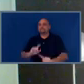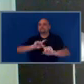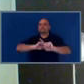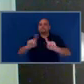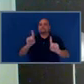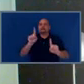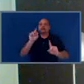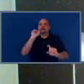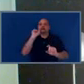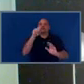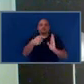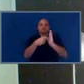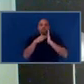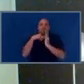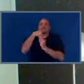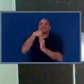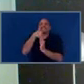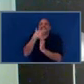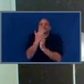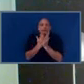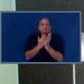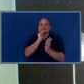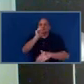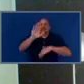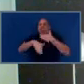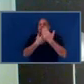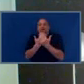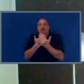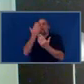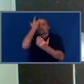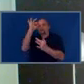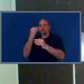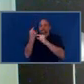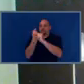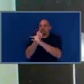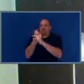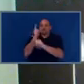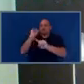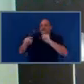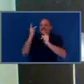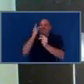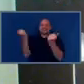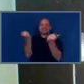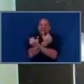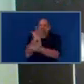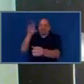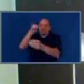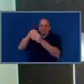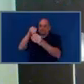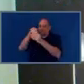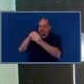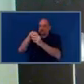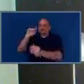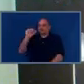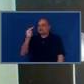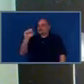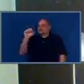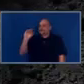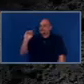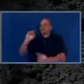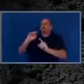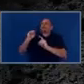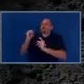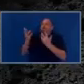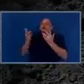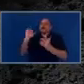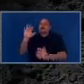us some, just because of limitations of the geometry. We can't see the entire collection volume inside the TAG-SAM device itself. So while that